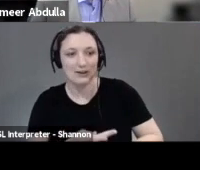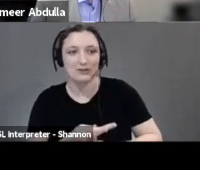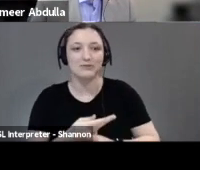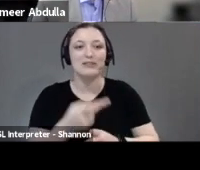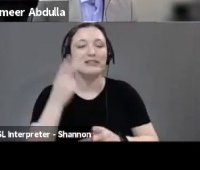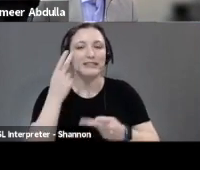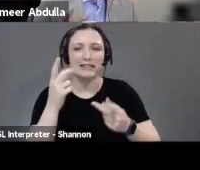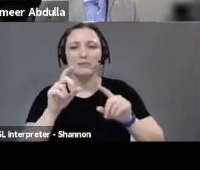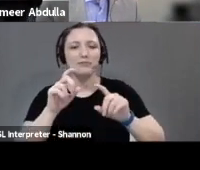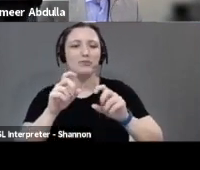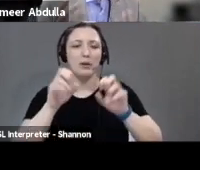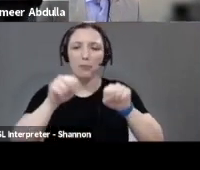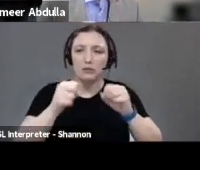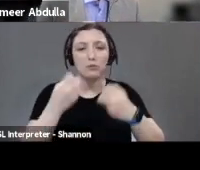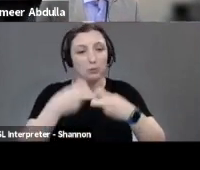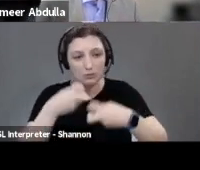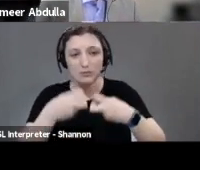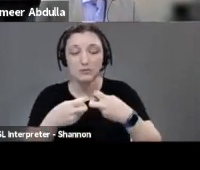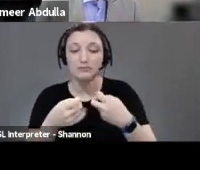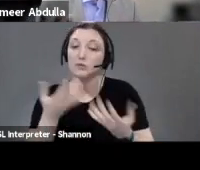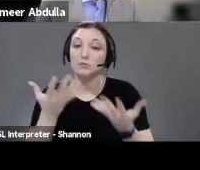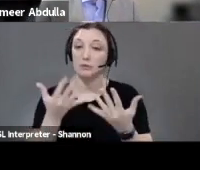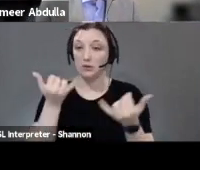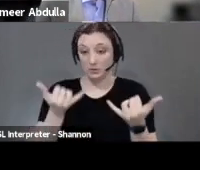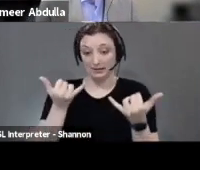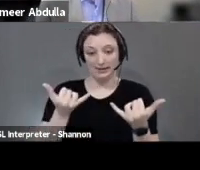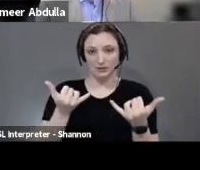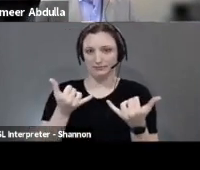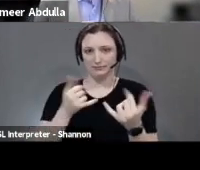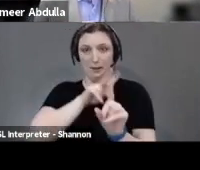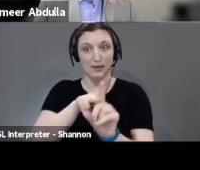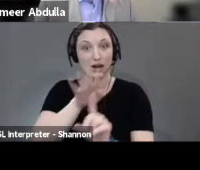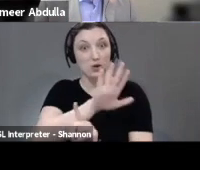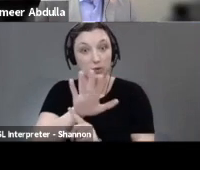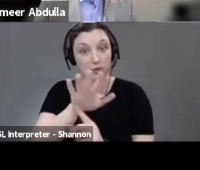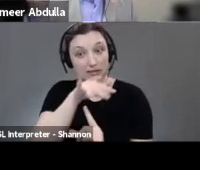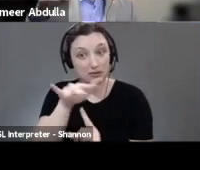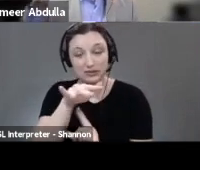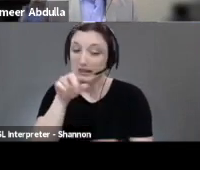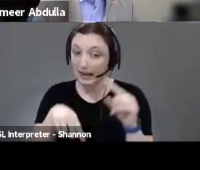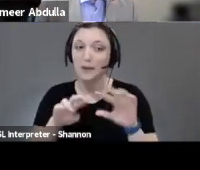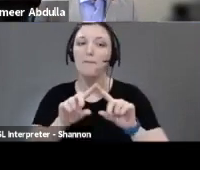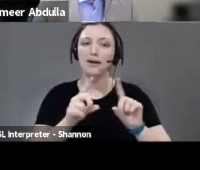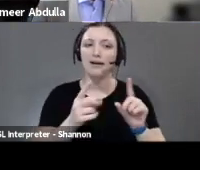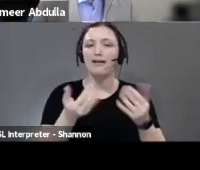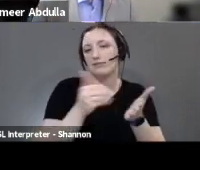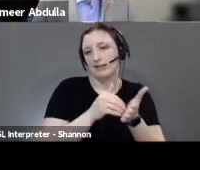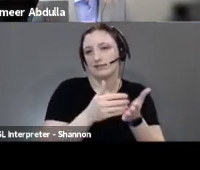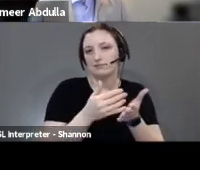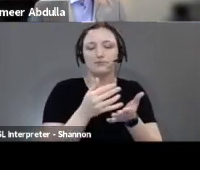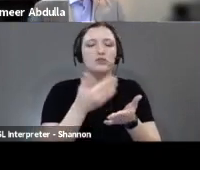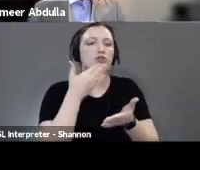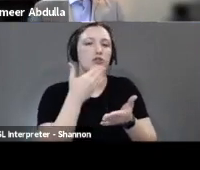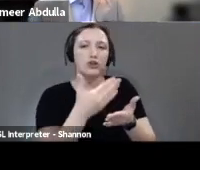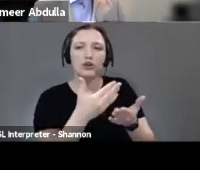may or may not be applicable to your specific situation at this point in time, but I find this is another good cheat sheet to keep kind of in your HR payroll file.